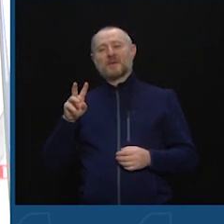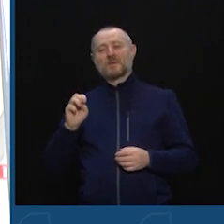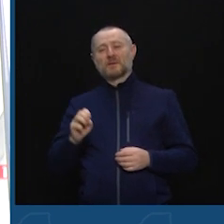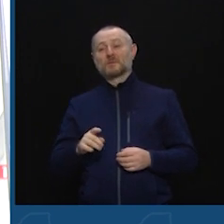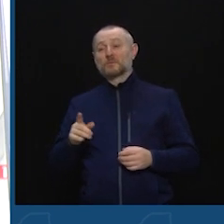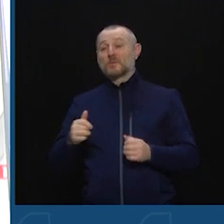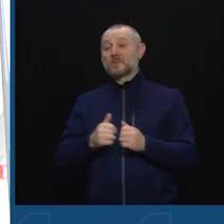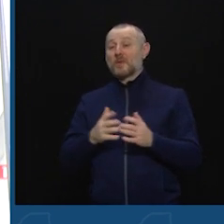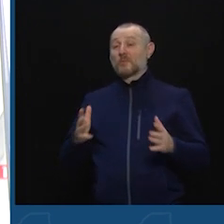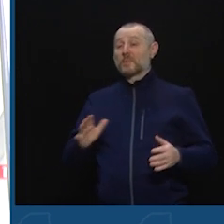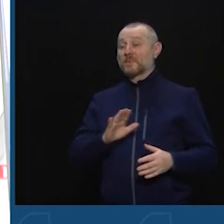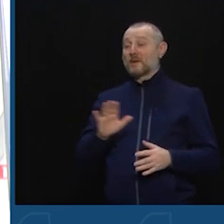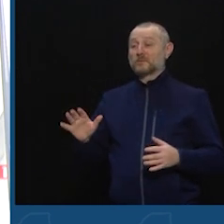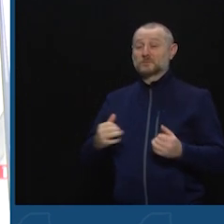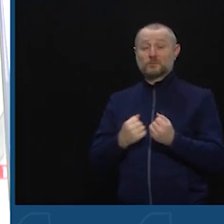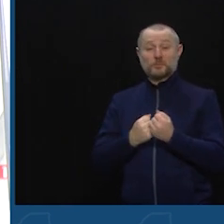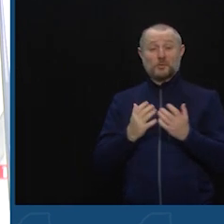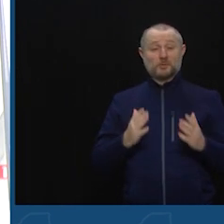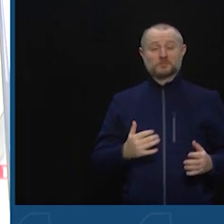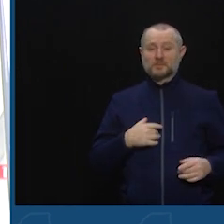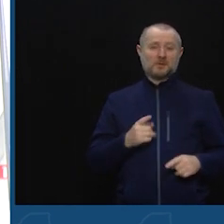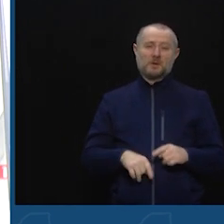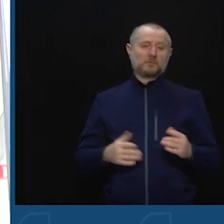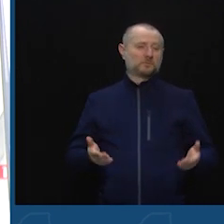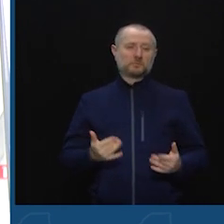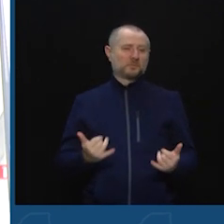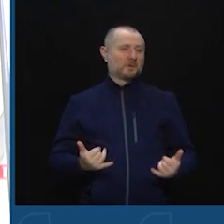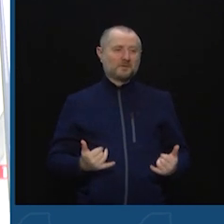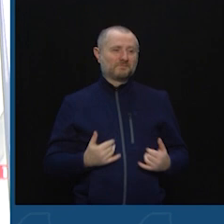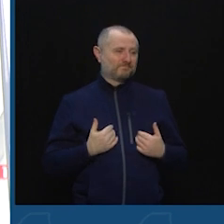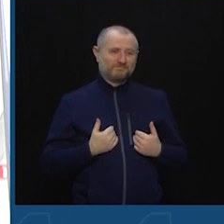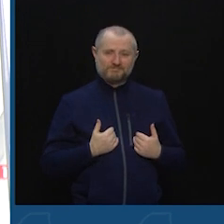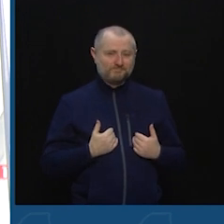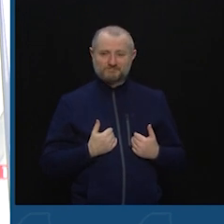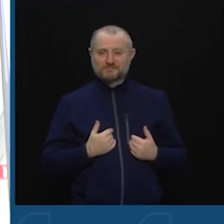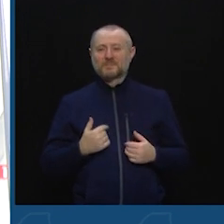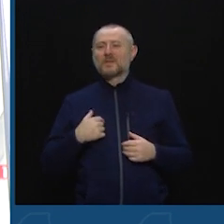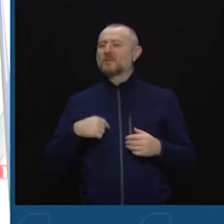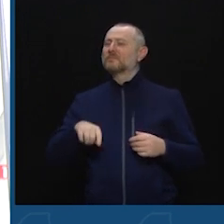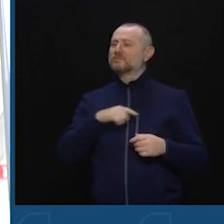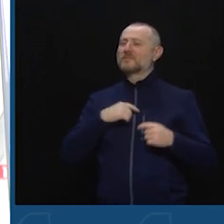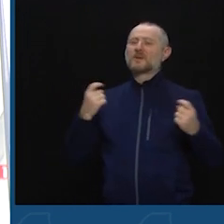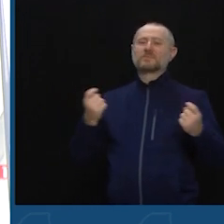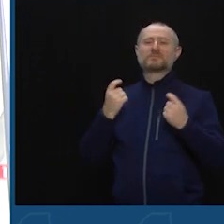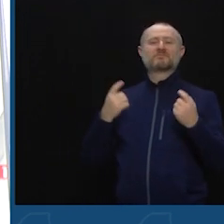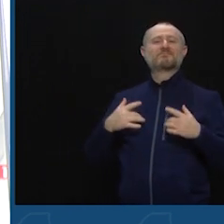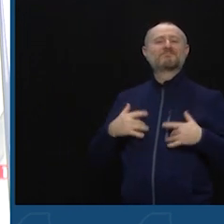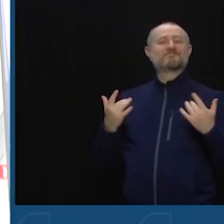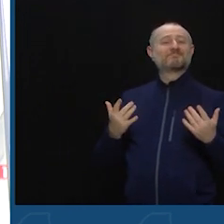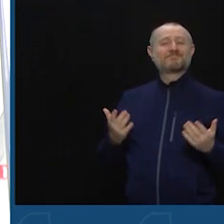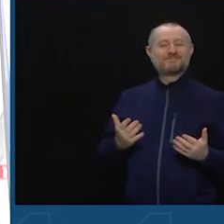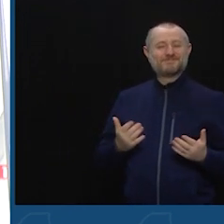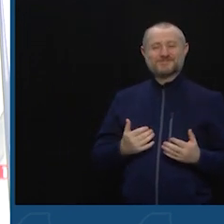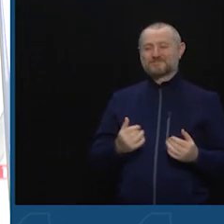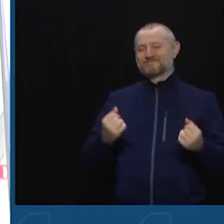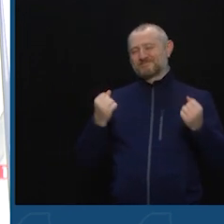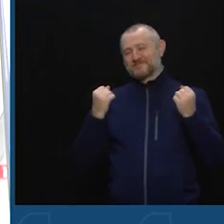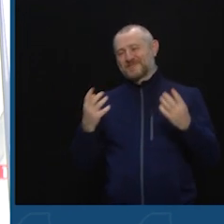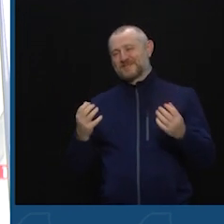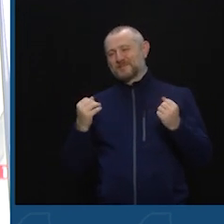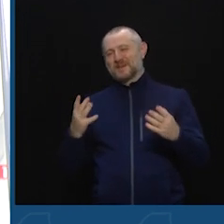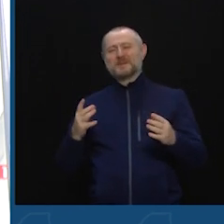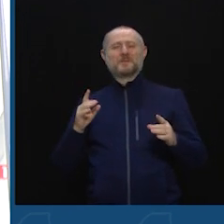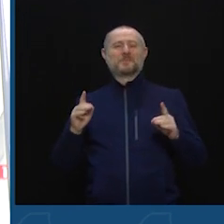today. But we are celebrating an event that many not so long ago would have said was